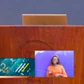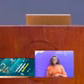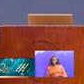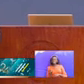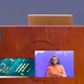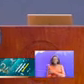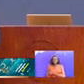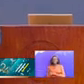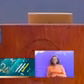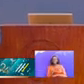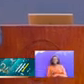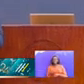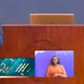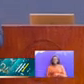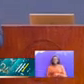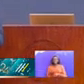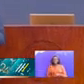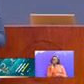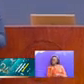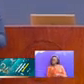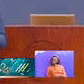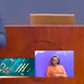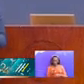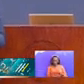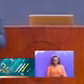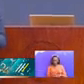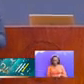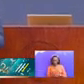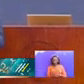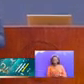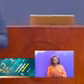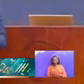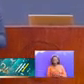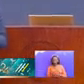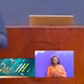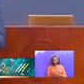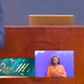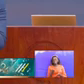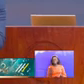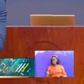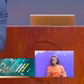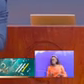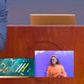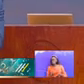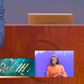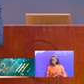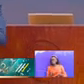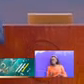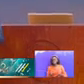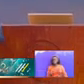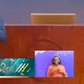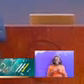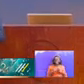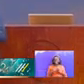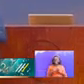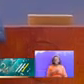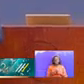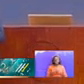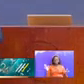feet unless you have a bathroom that is two in one you know the two in one the ones in shars